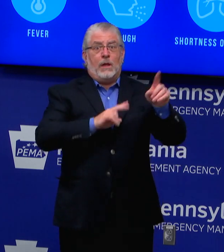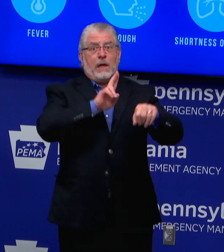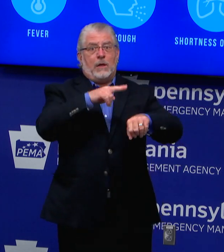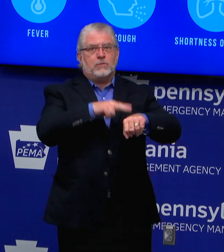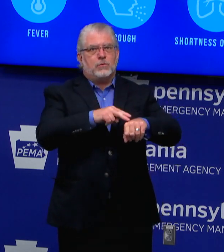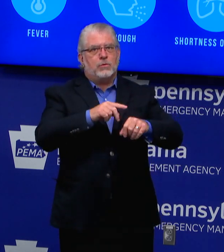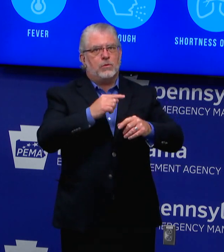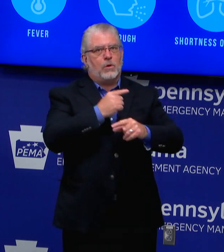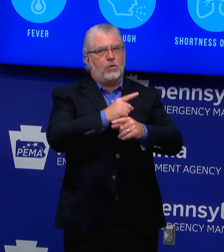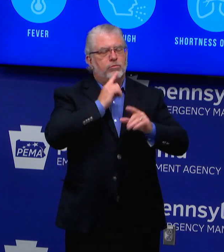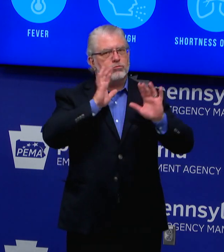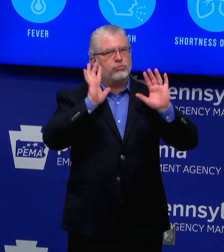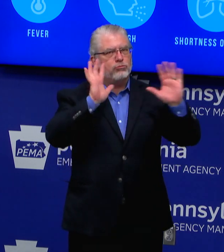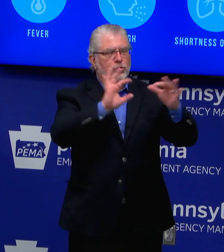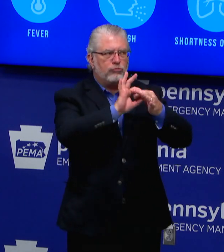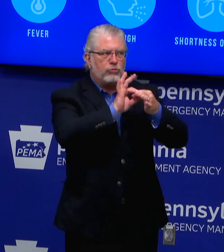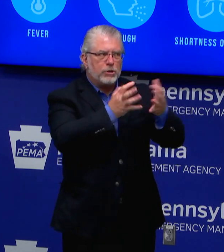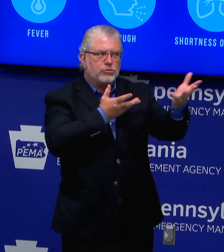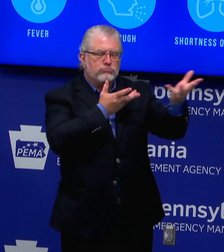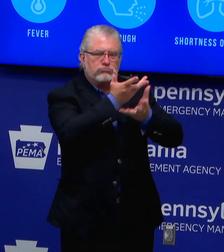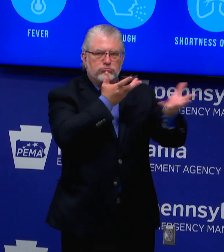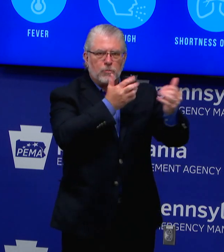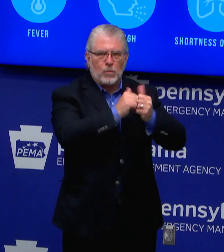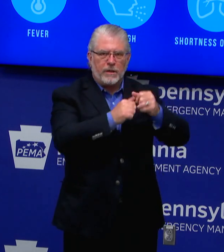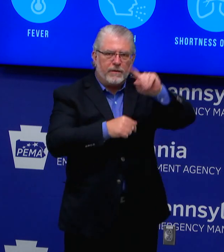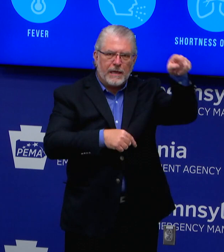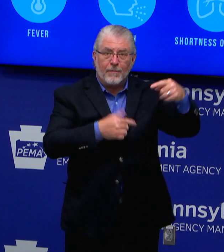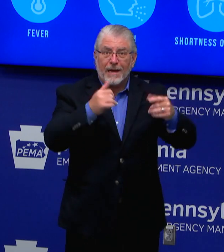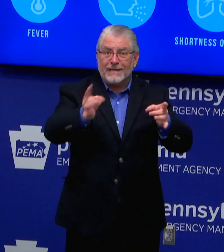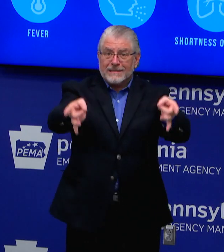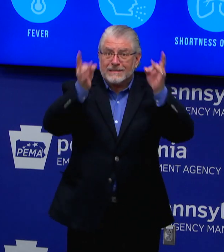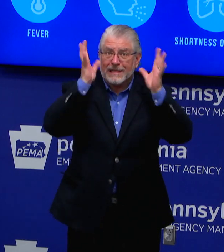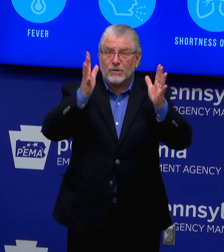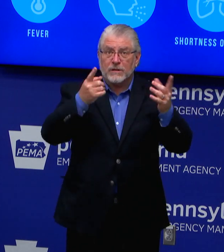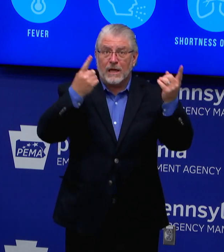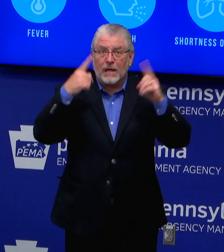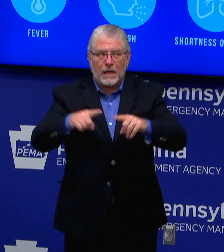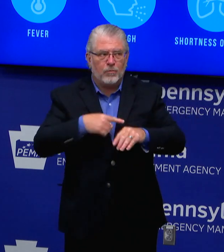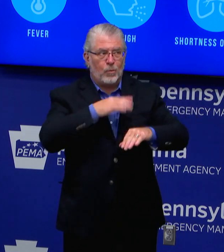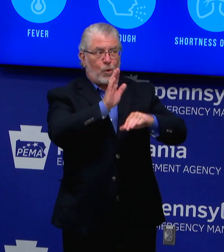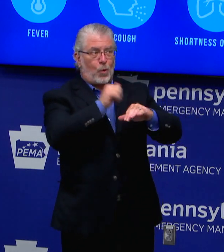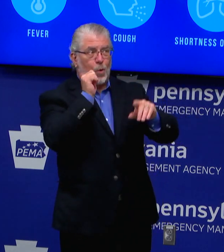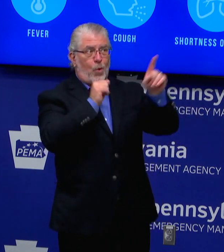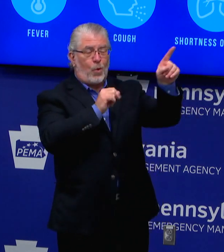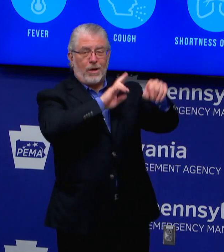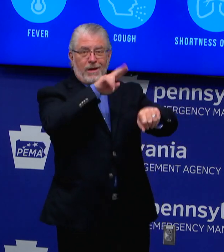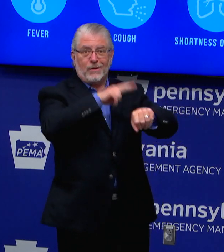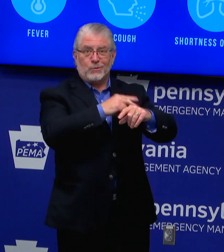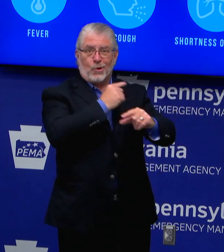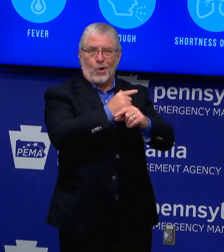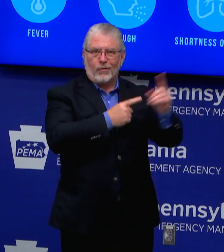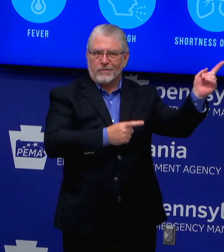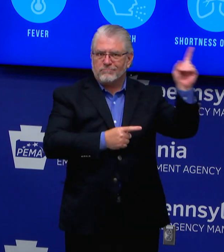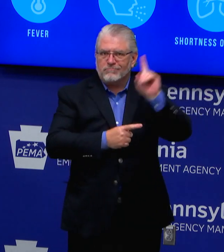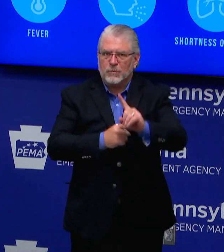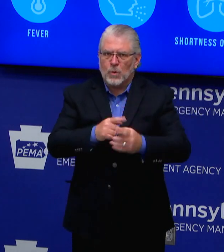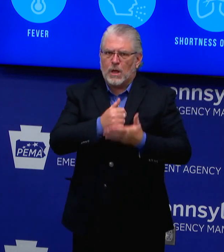usually throughout any disaster with us, and we appreciate their support. These are just some of the examples of the support that's been